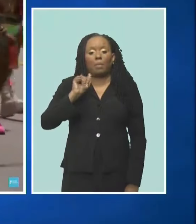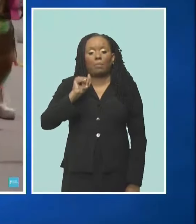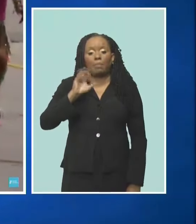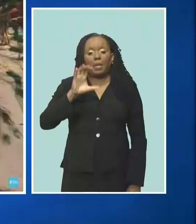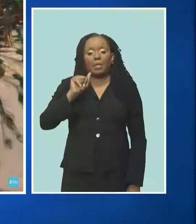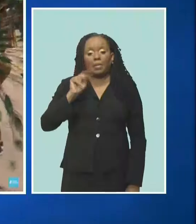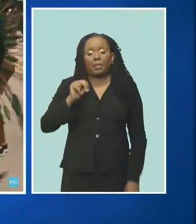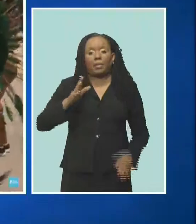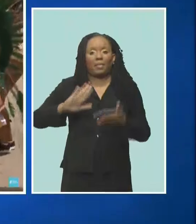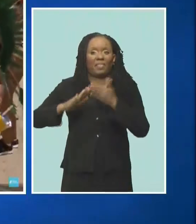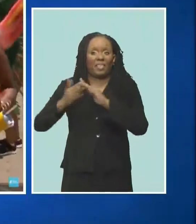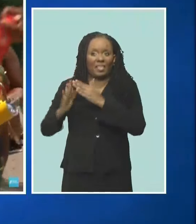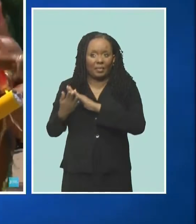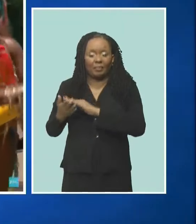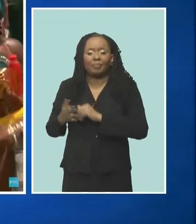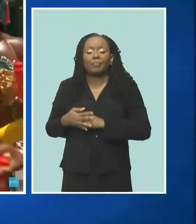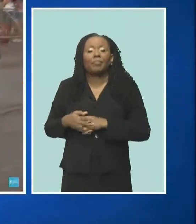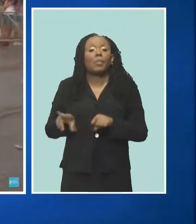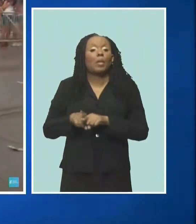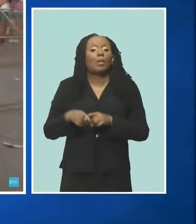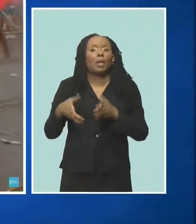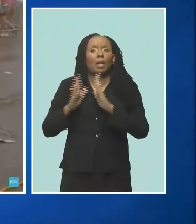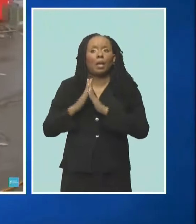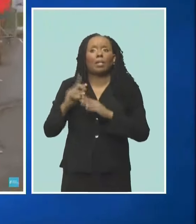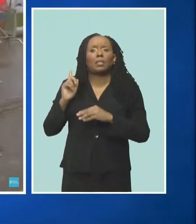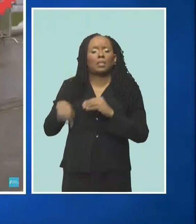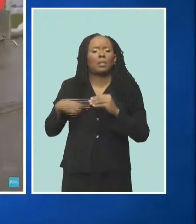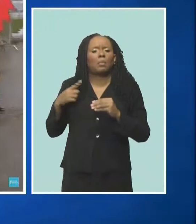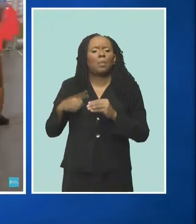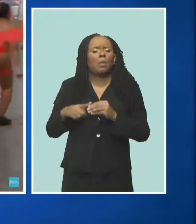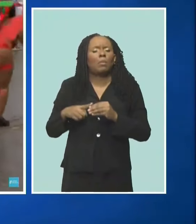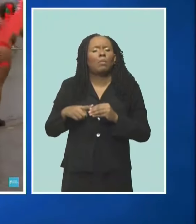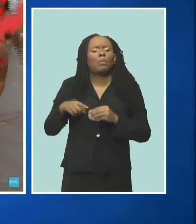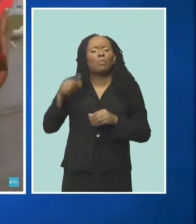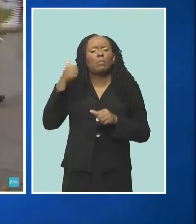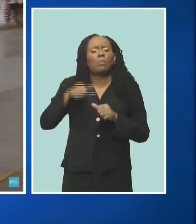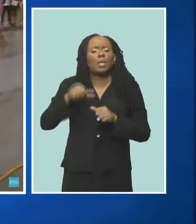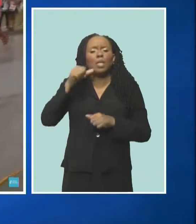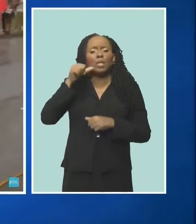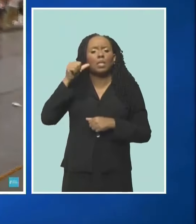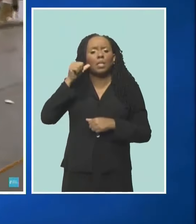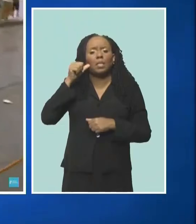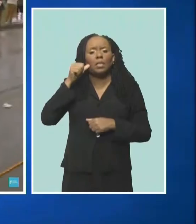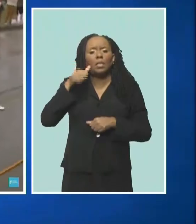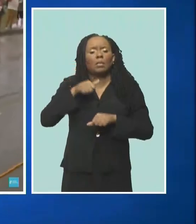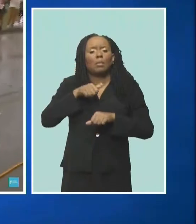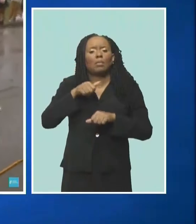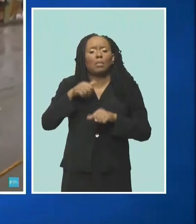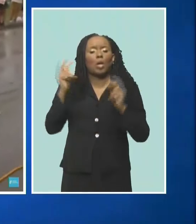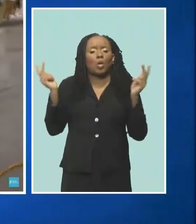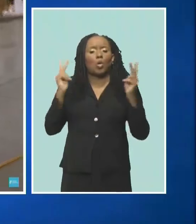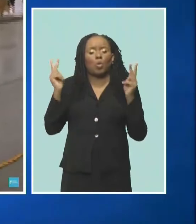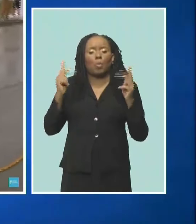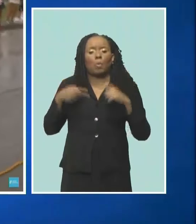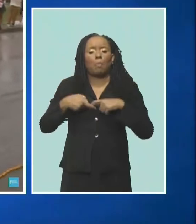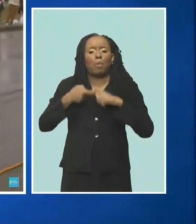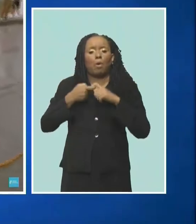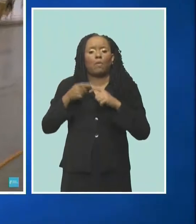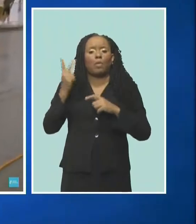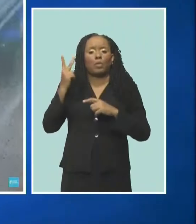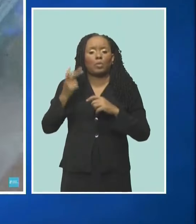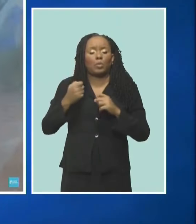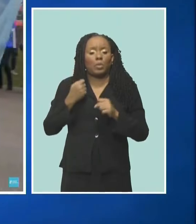leaders were also asked their thoughts on the two-hour postponement of the start time to 11 o'clock. People think that it was